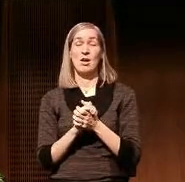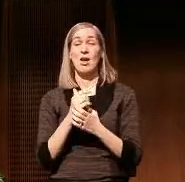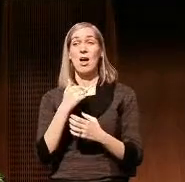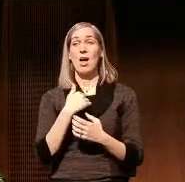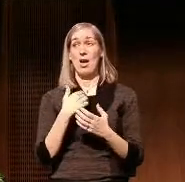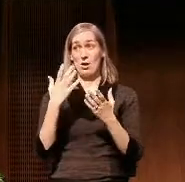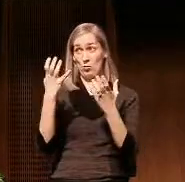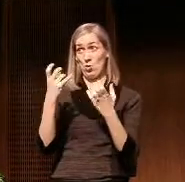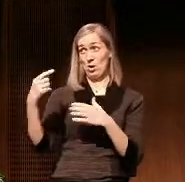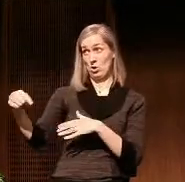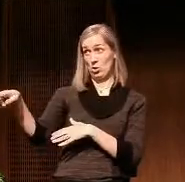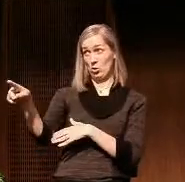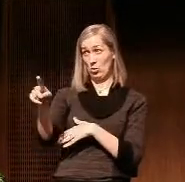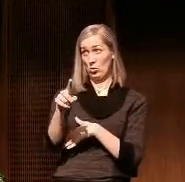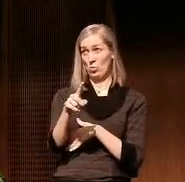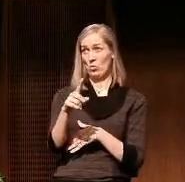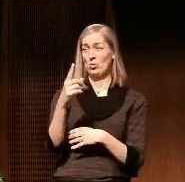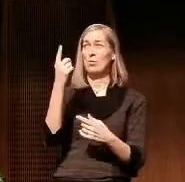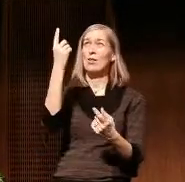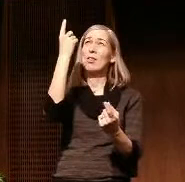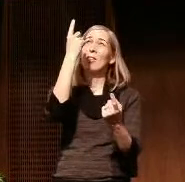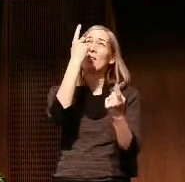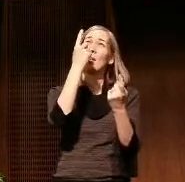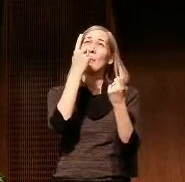I want you to just think